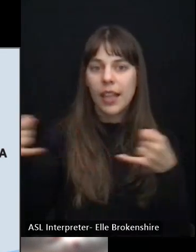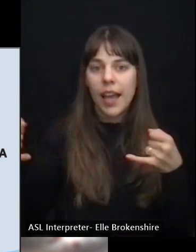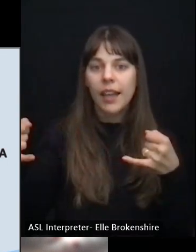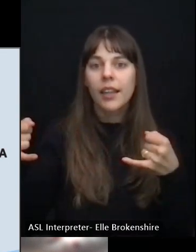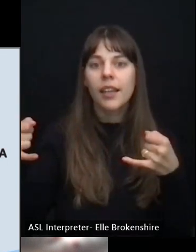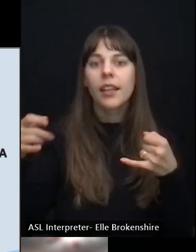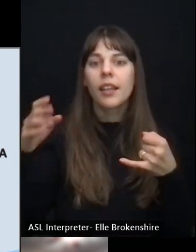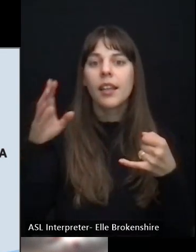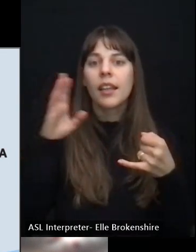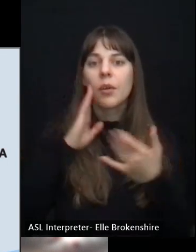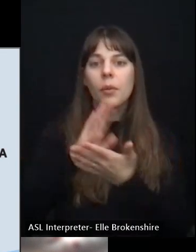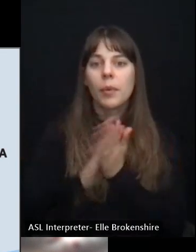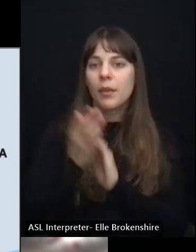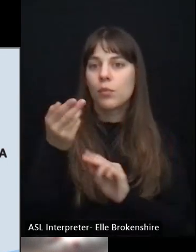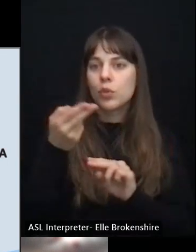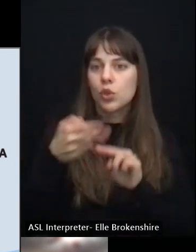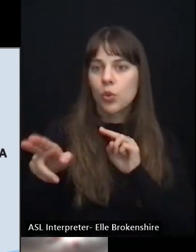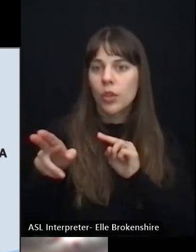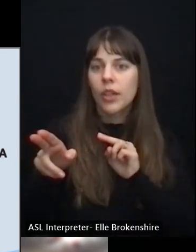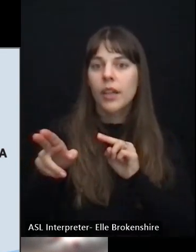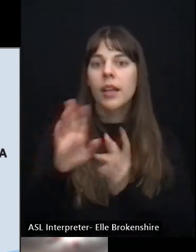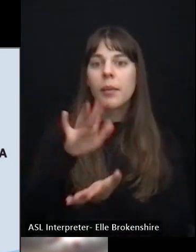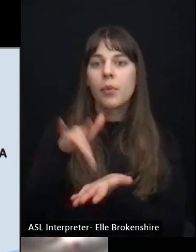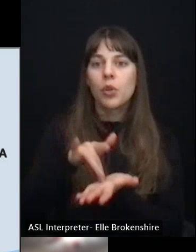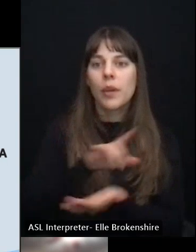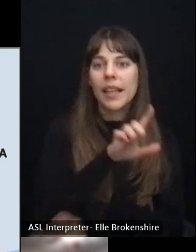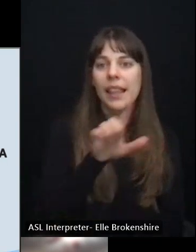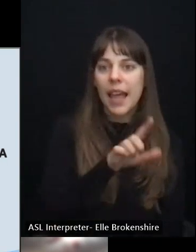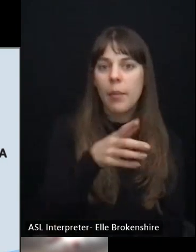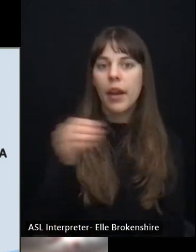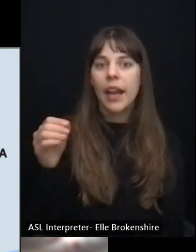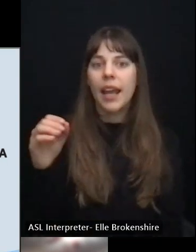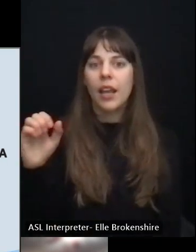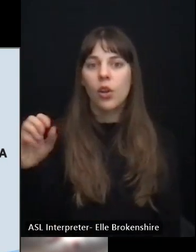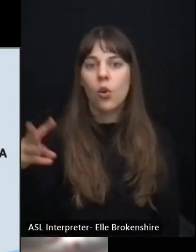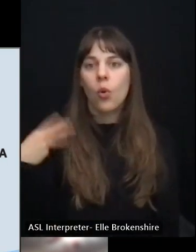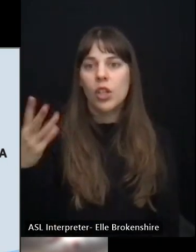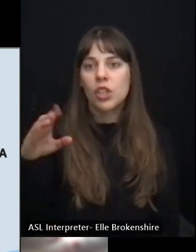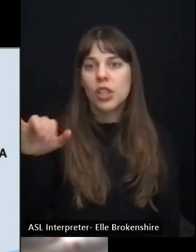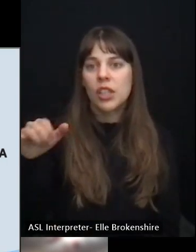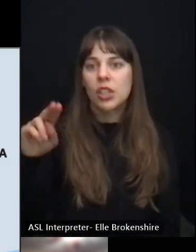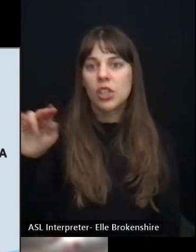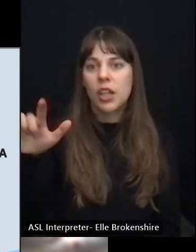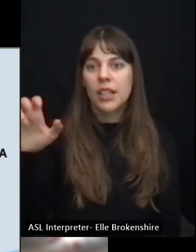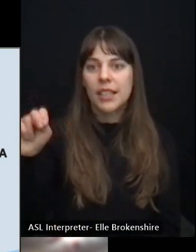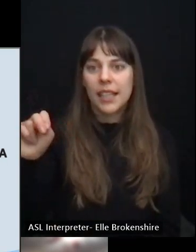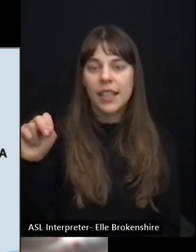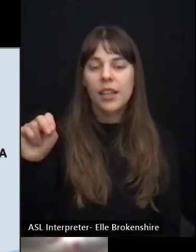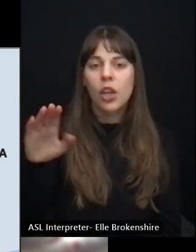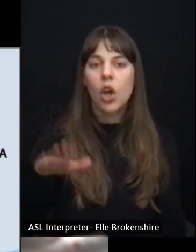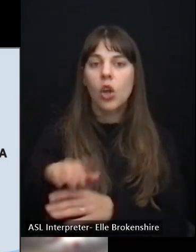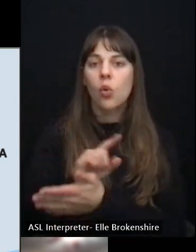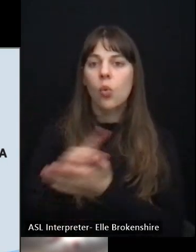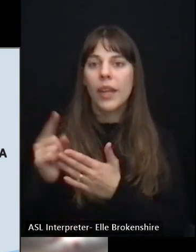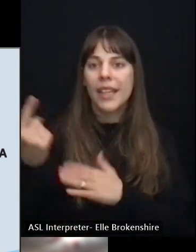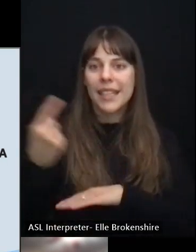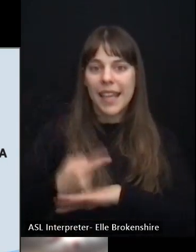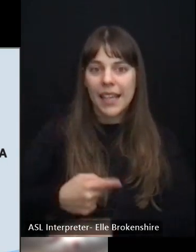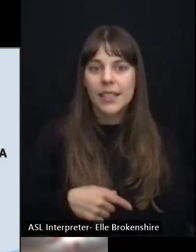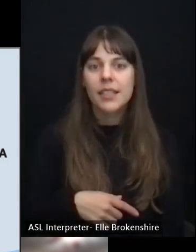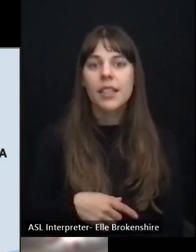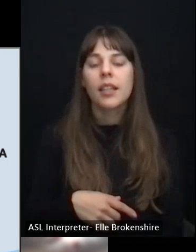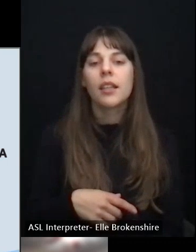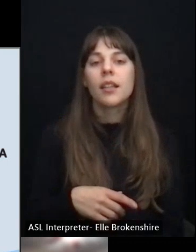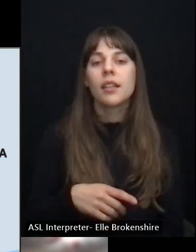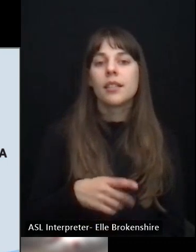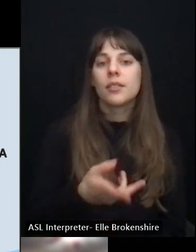rail lines on weekdays that will be going into town and out of town will be the red and the blue. So the silver shorts have been timed up with the blue